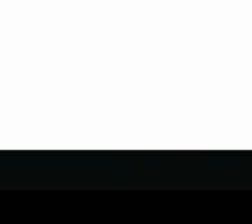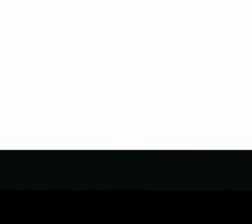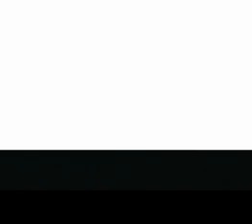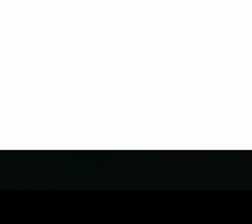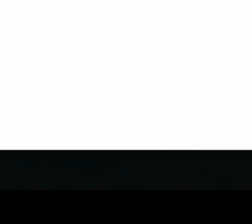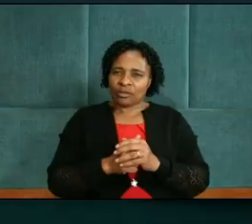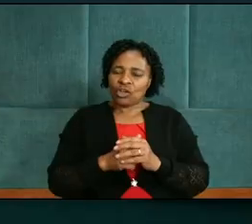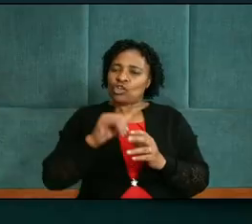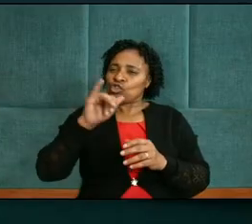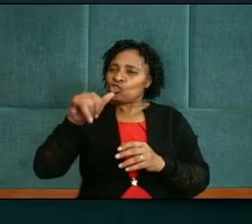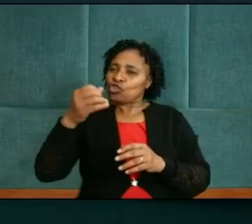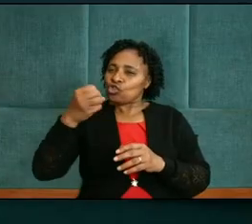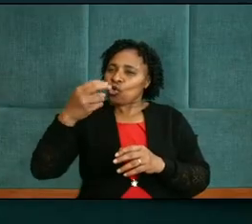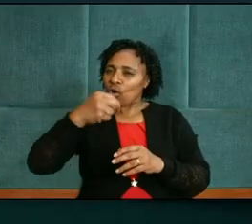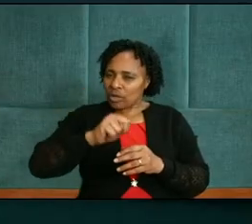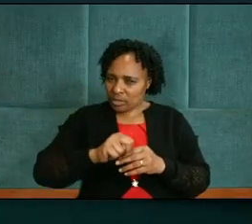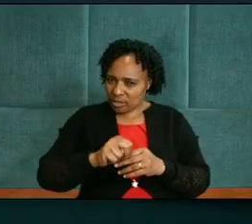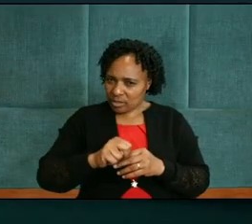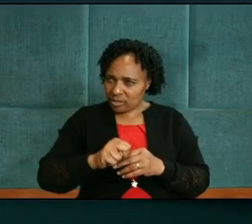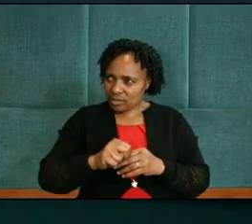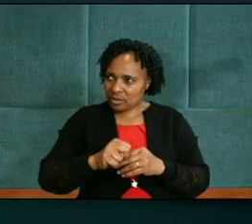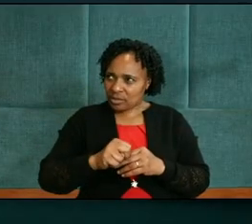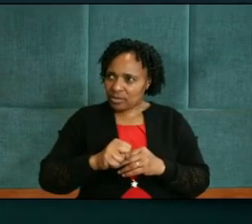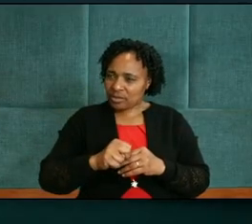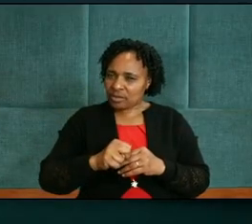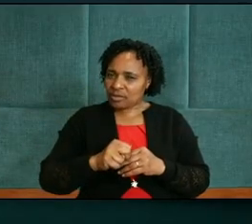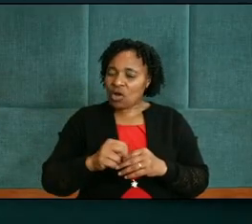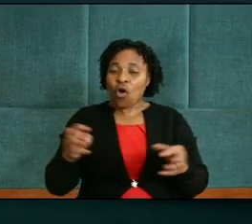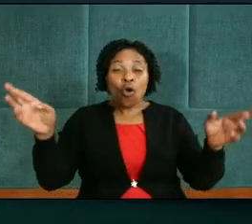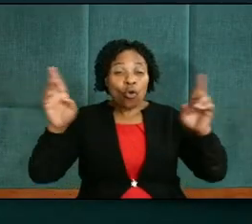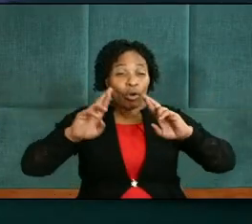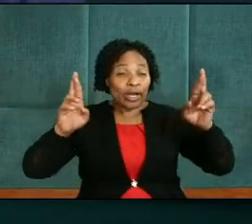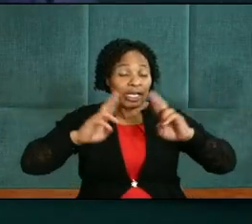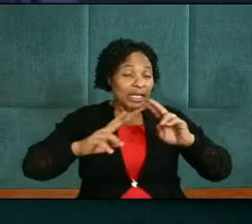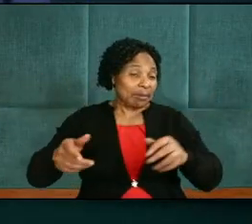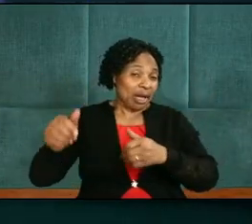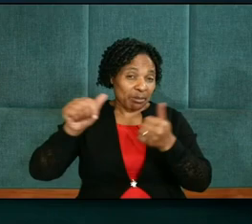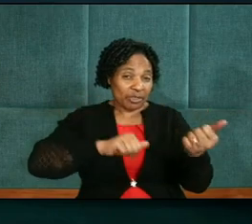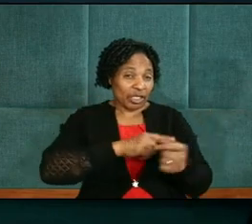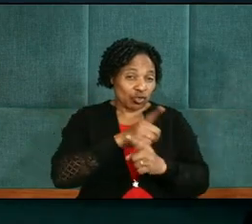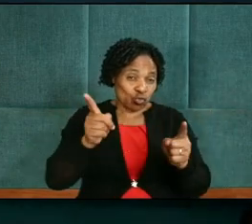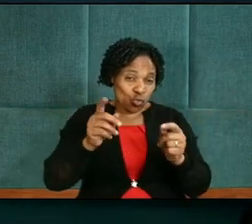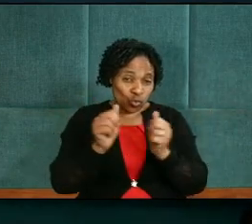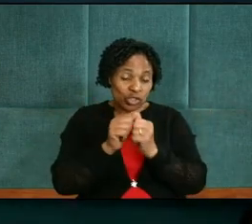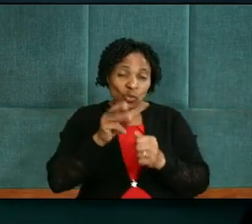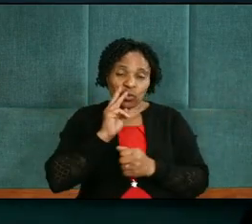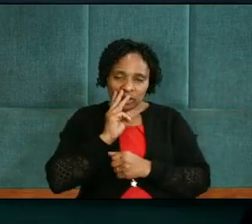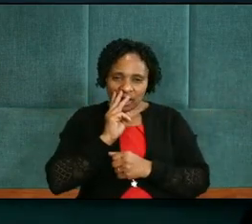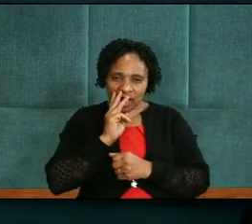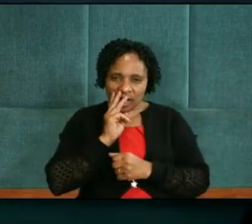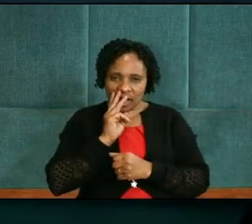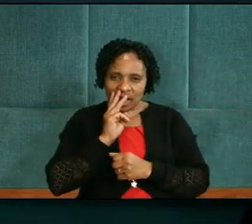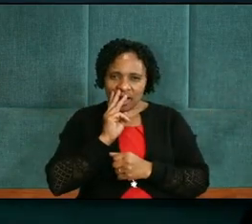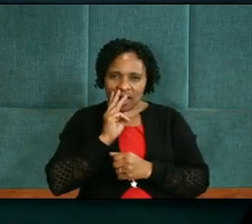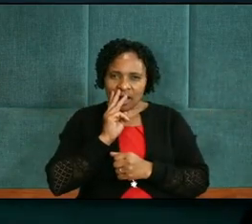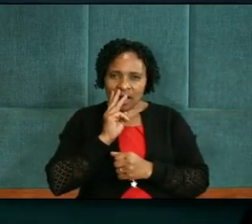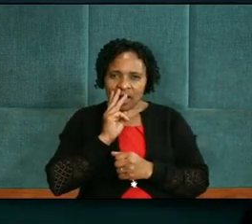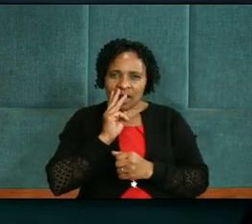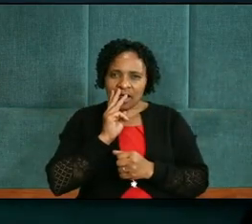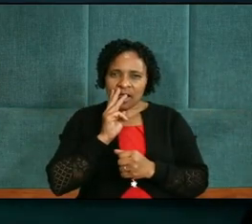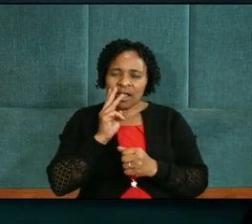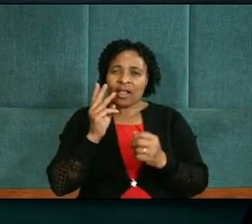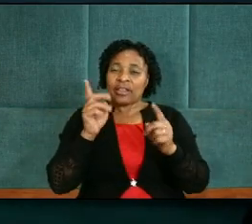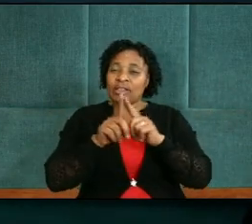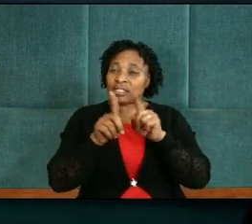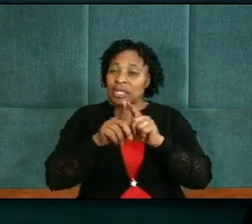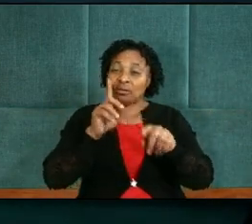John already baptized you with water. And I want to talk to Nairobi